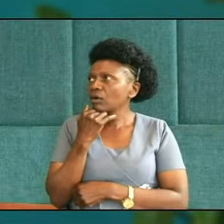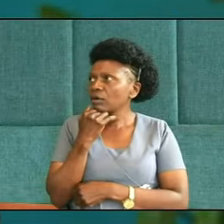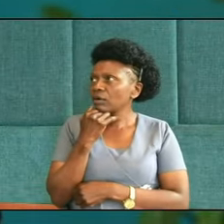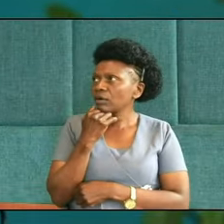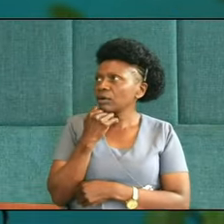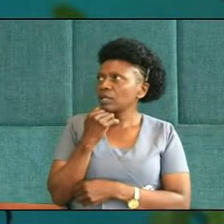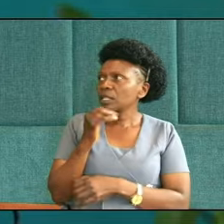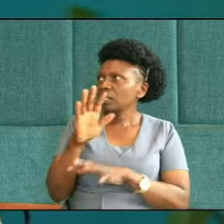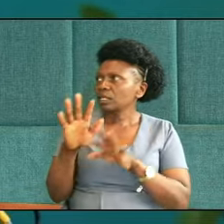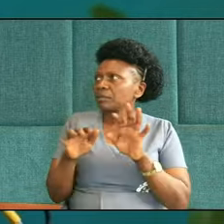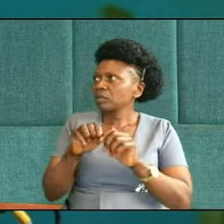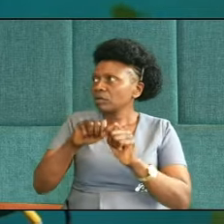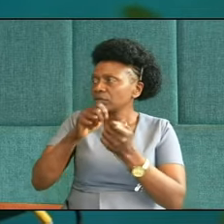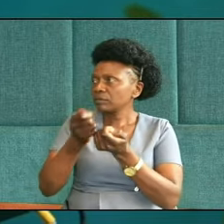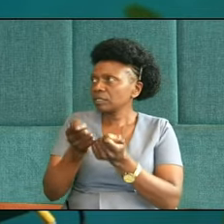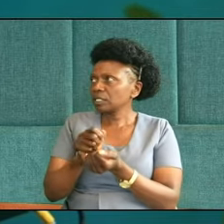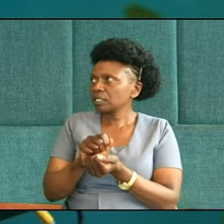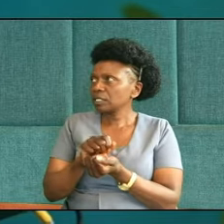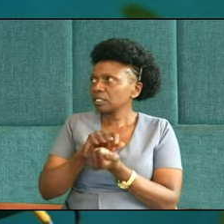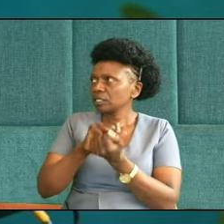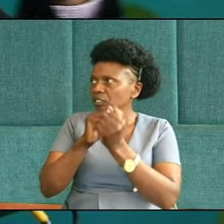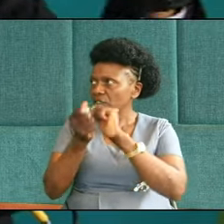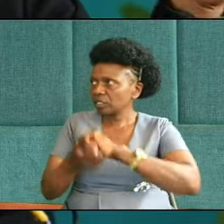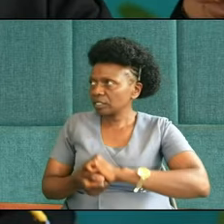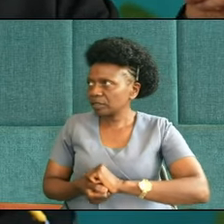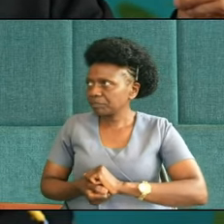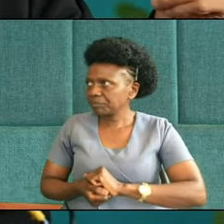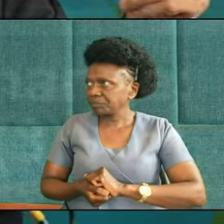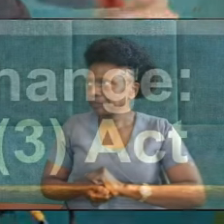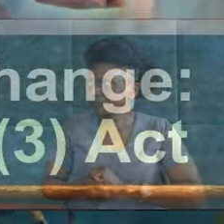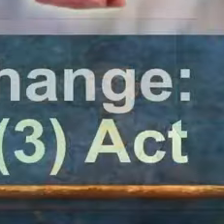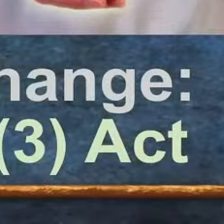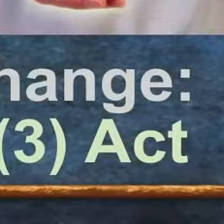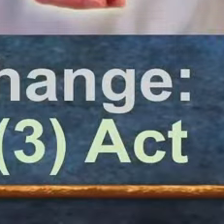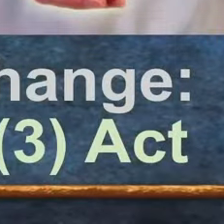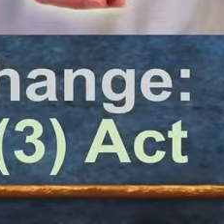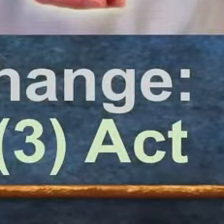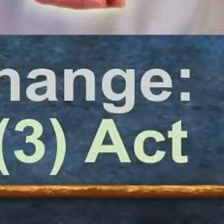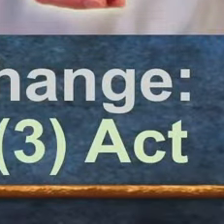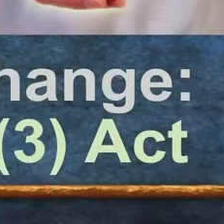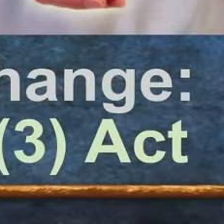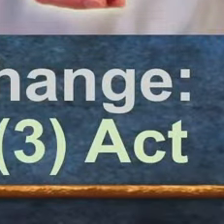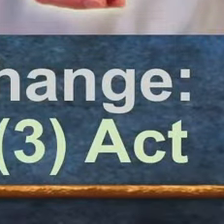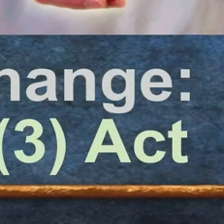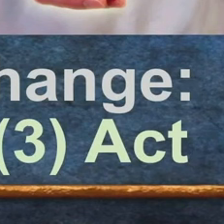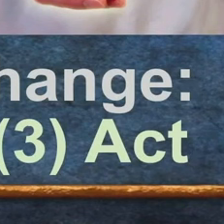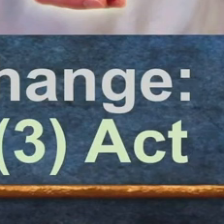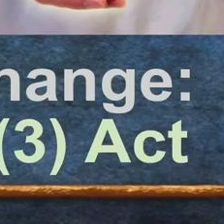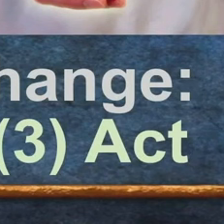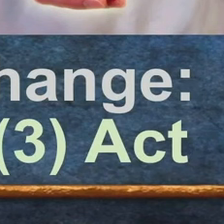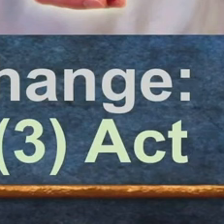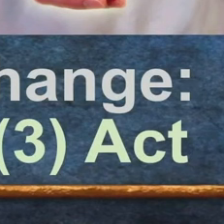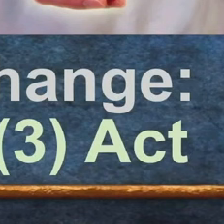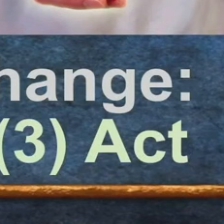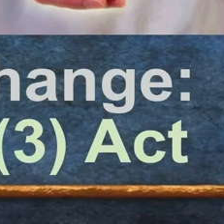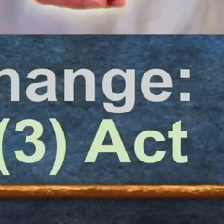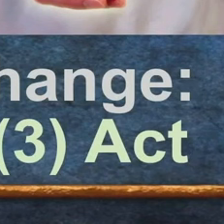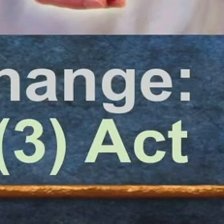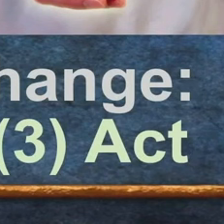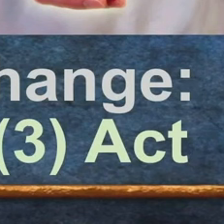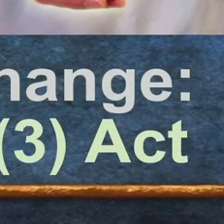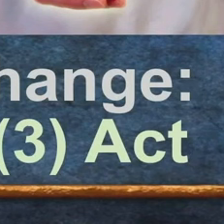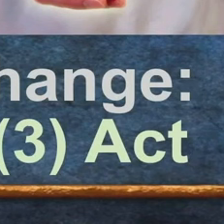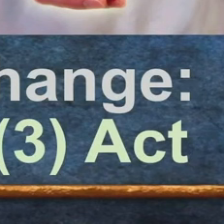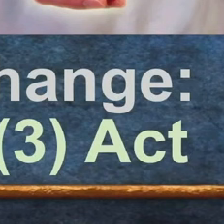there are three steps of transformation, of change in that one text. He acknowledged them, number one. Yes, acknowledged.